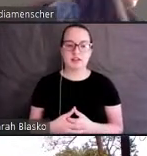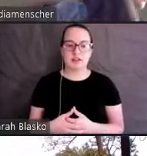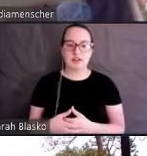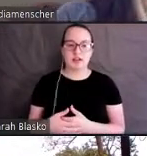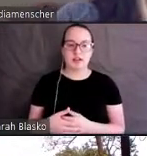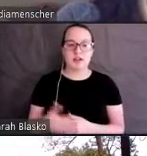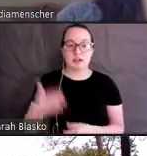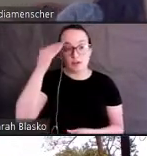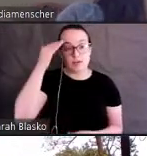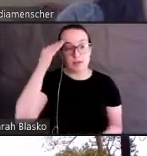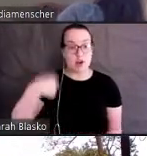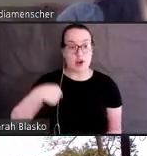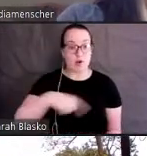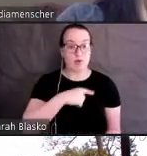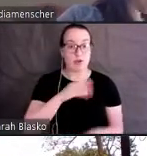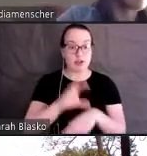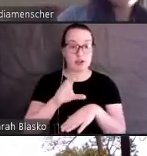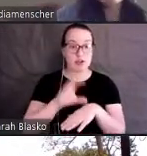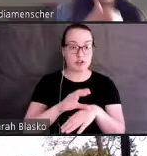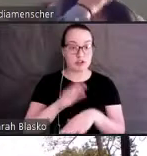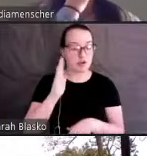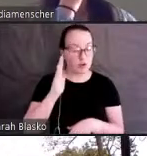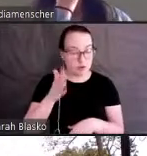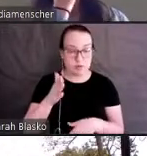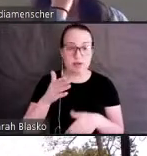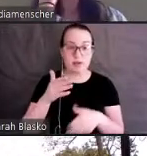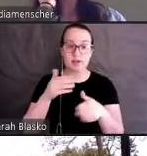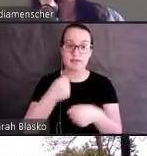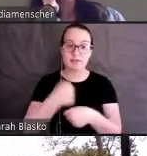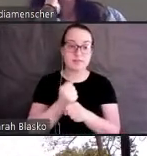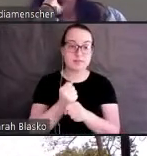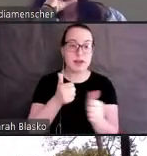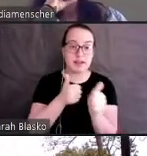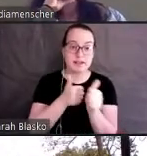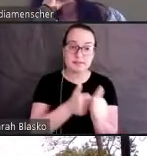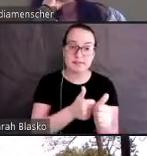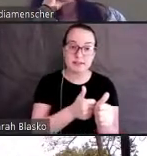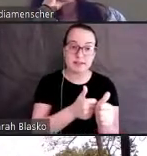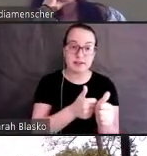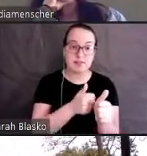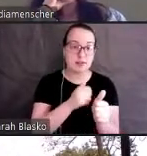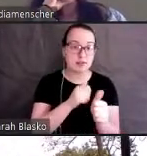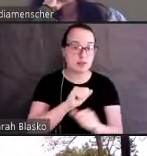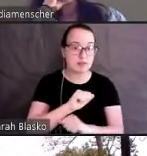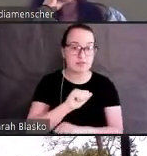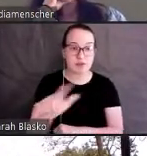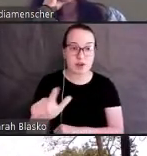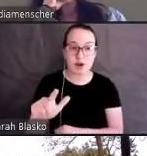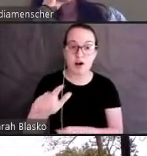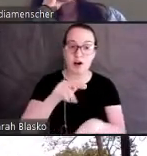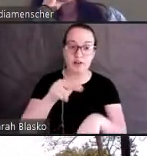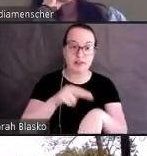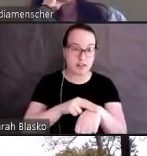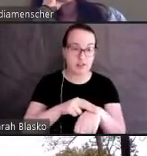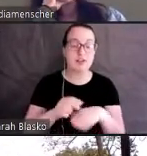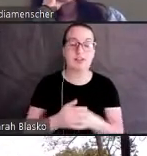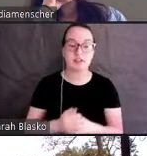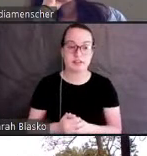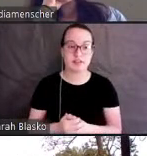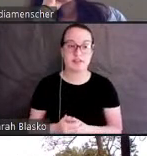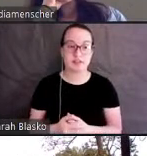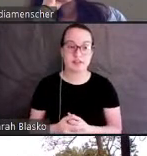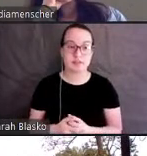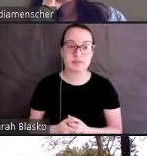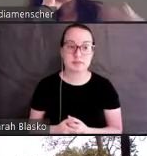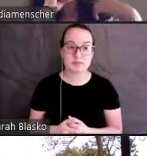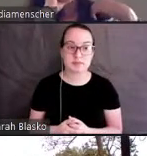that is going to make disciples of all nations. Missions is an exercise of our belief in that calling.